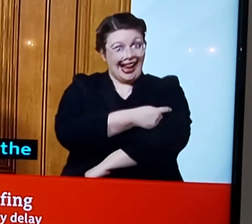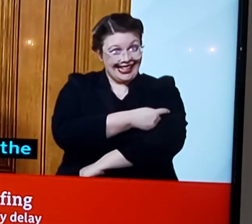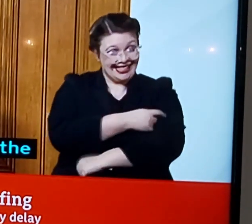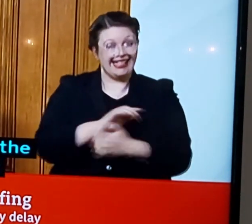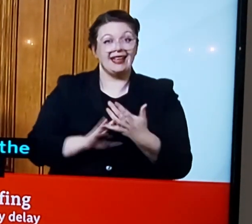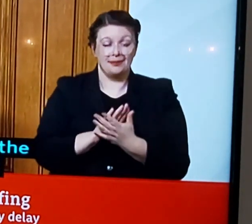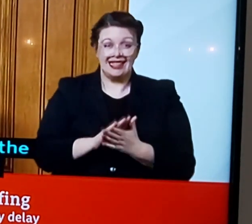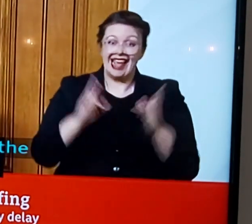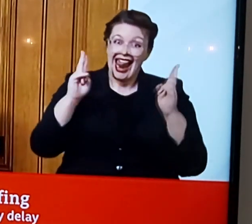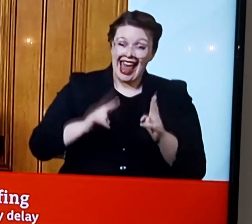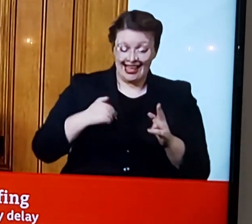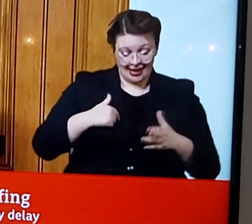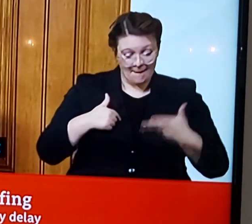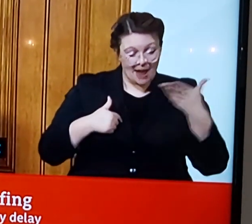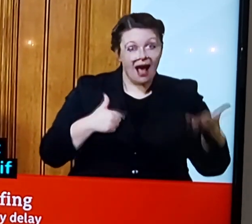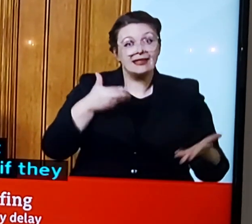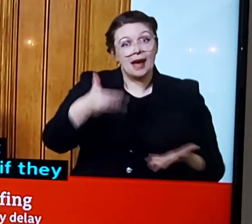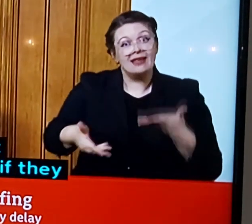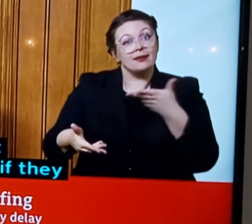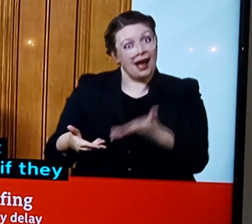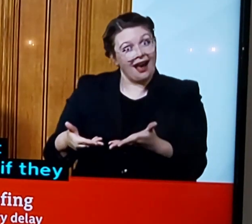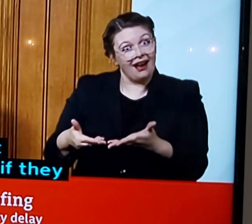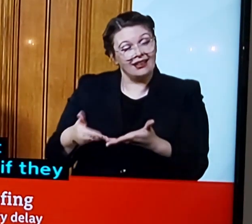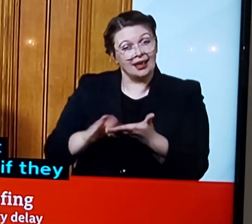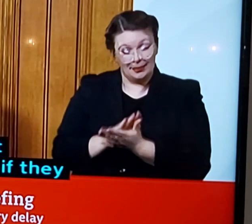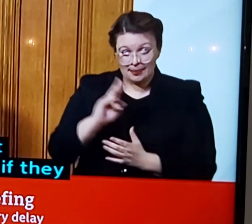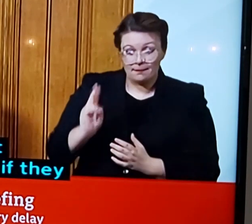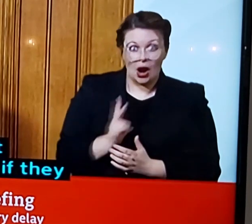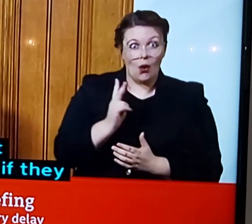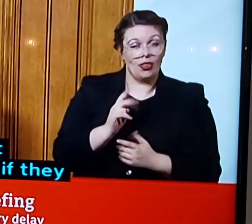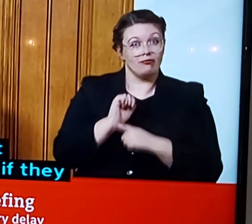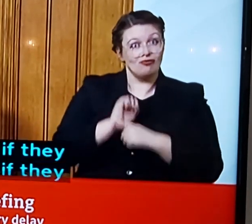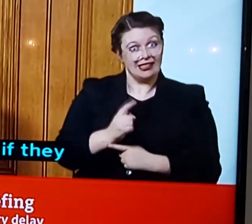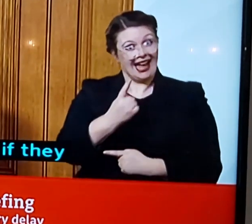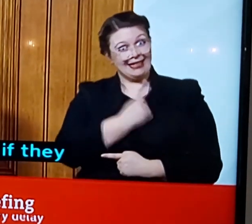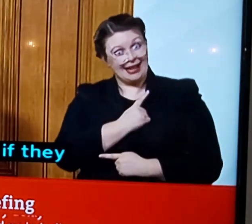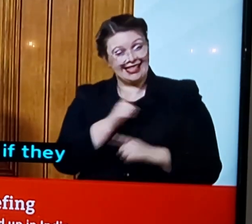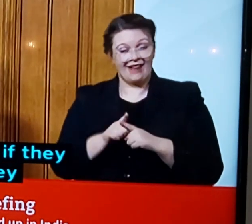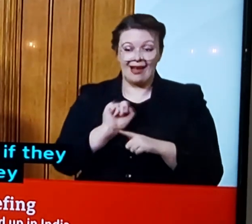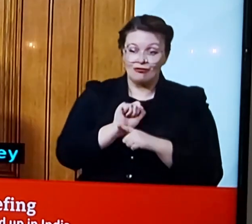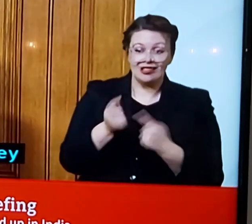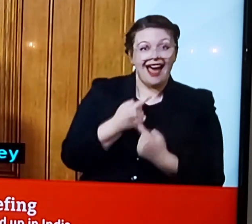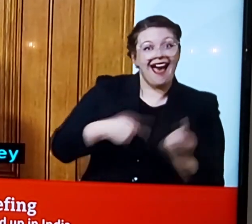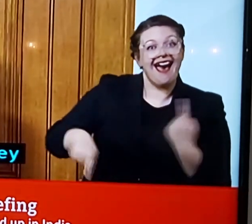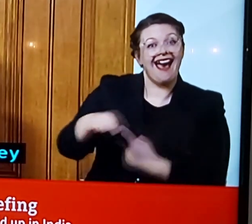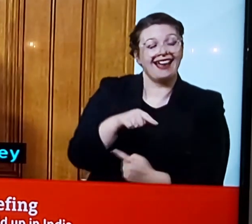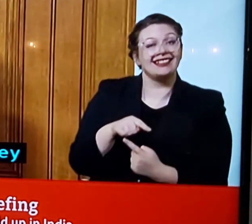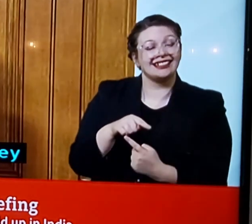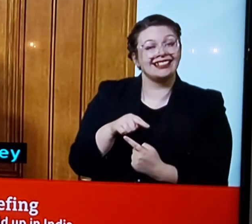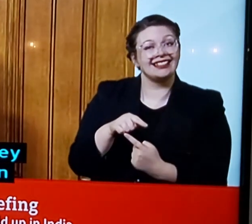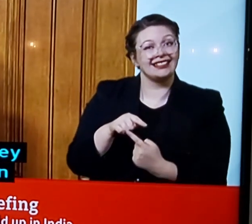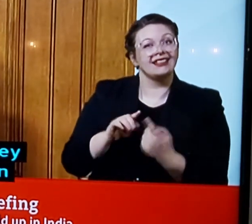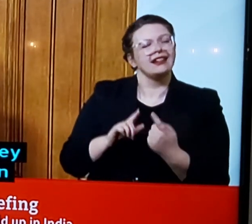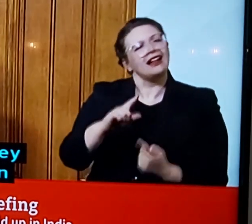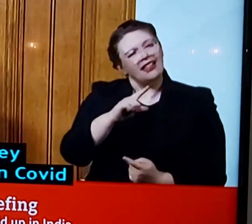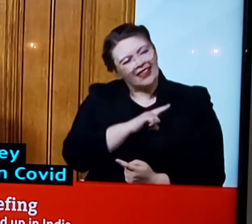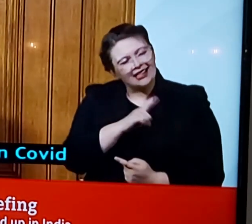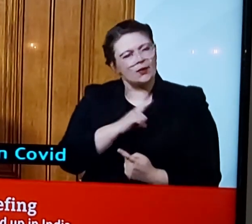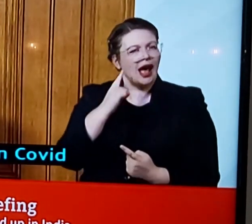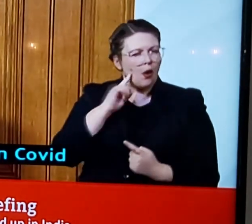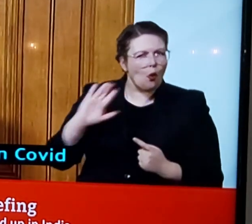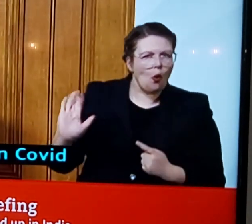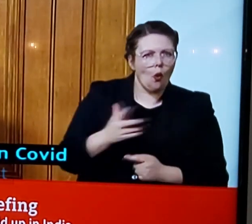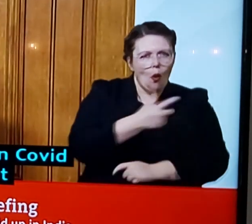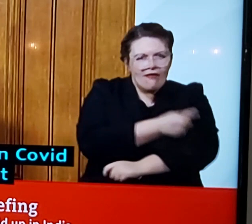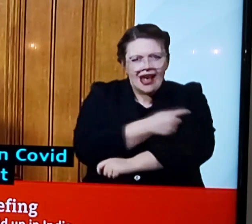the risk of passing on COVID to people around them. So that's what we really want. They want to be vaccinated for their own protection, and if everybody is protected,